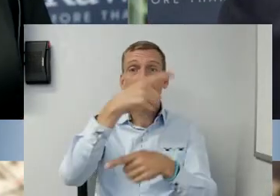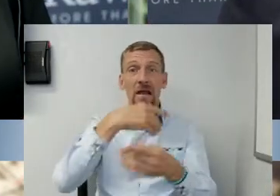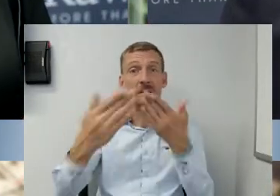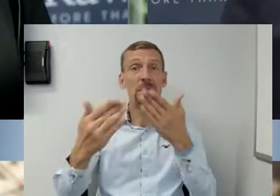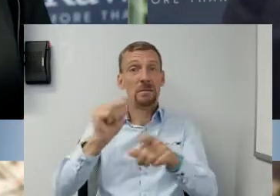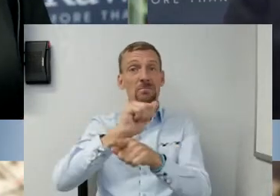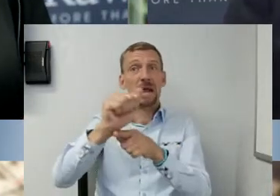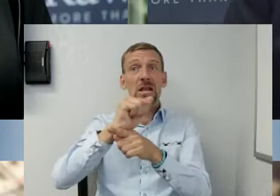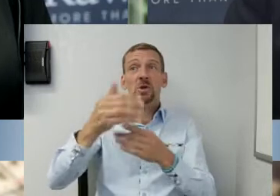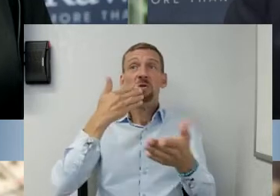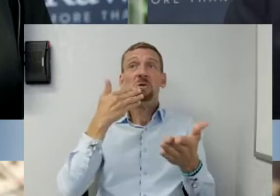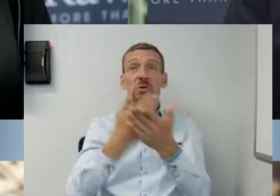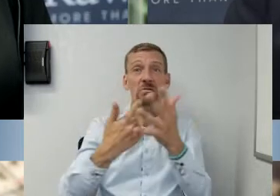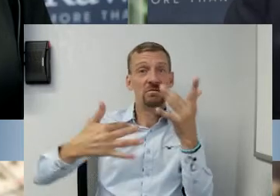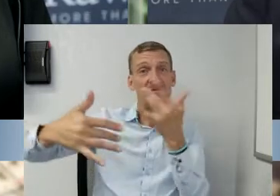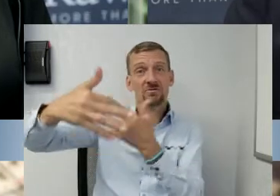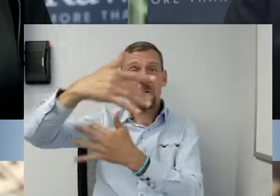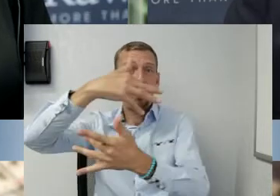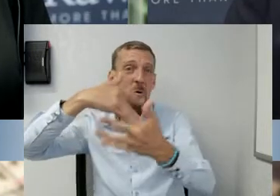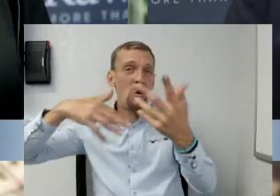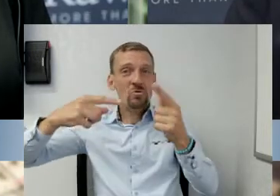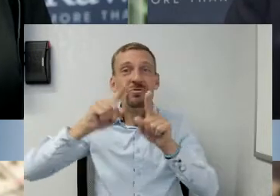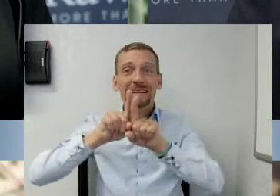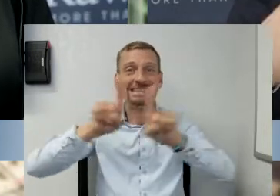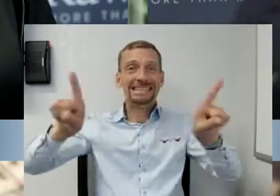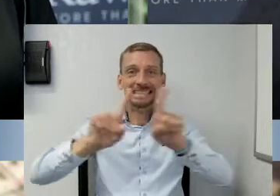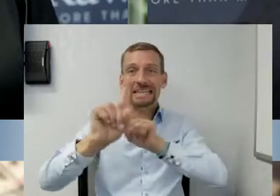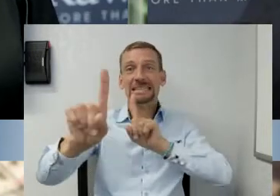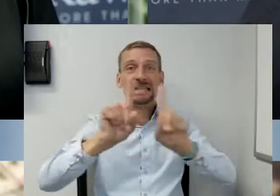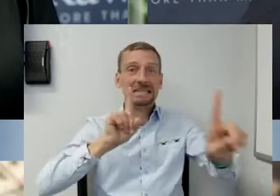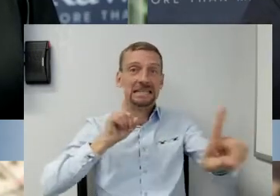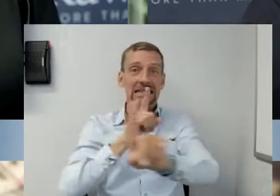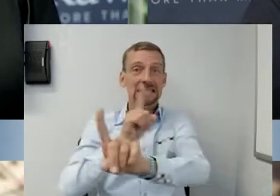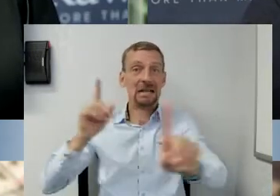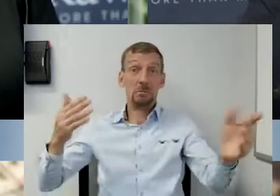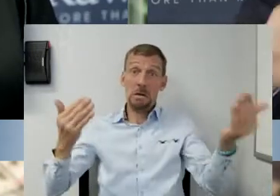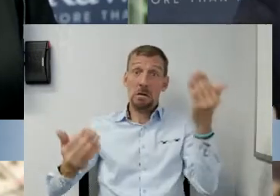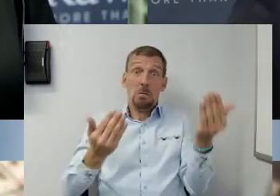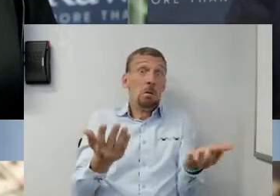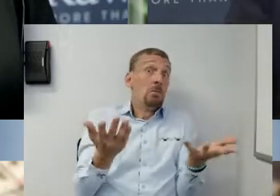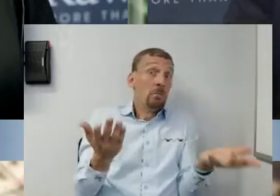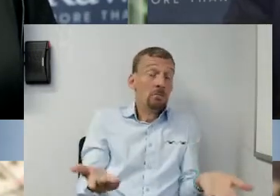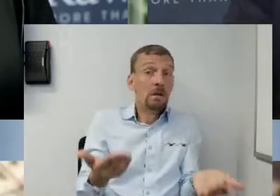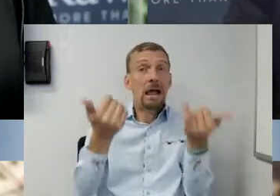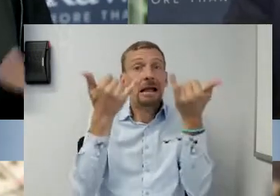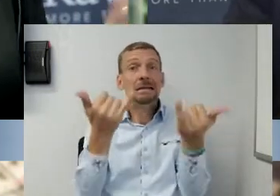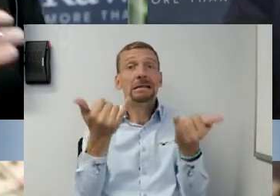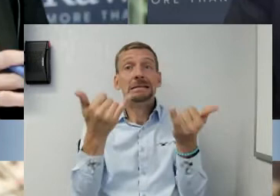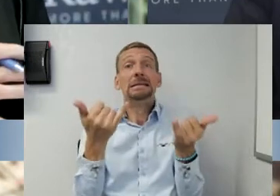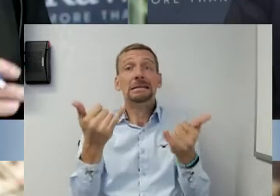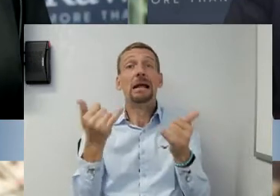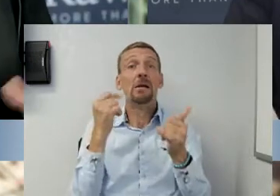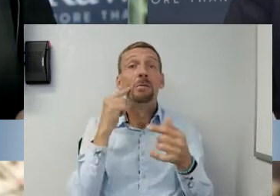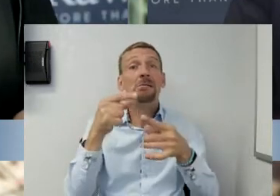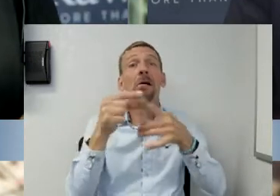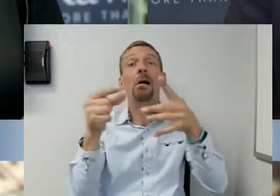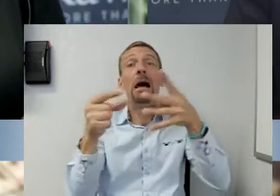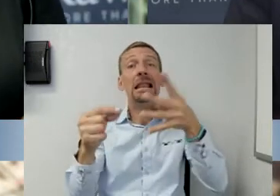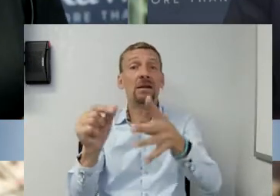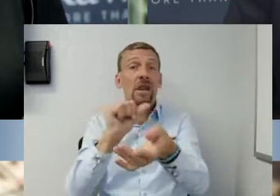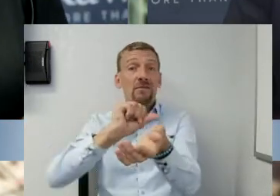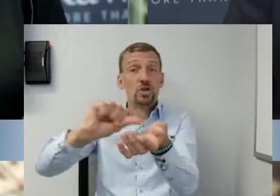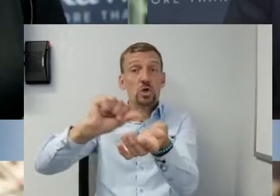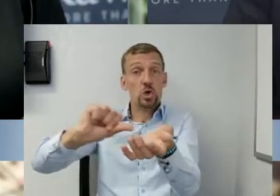distancing. Right, And, right. Yeah. Okay. So now that our elective surgeries have opened back up, you've discussed that a little